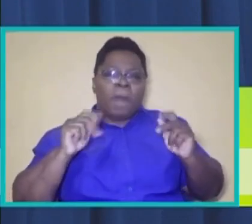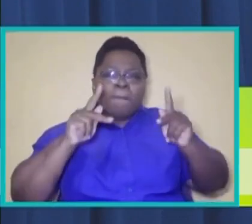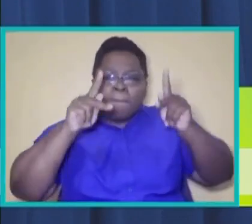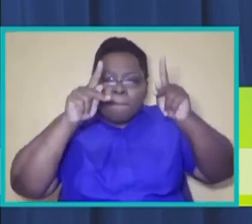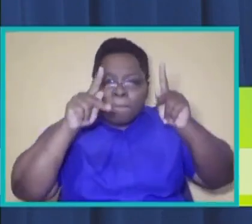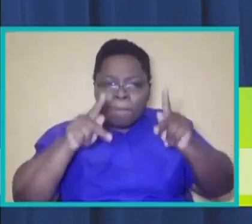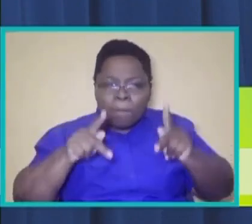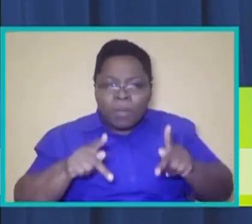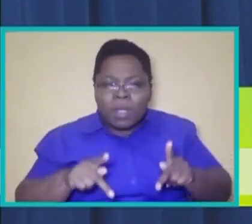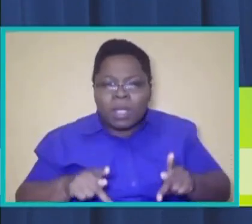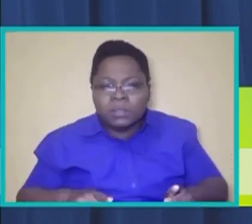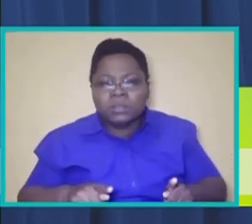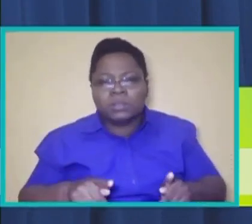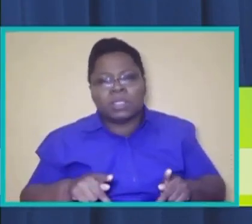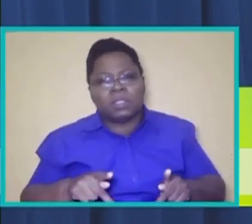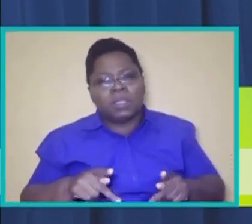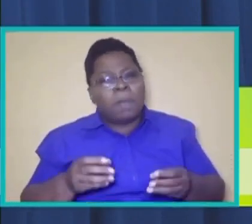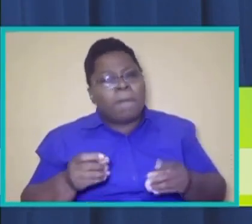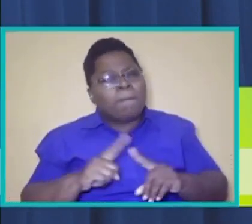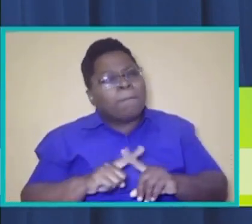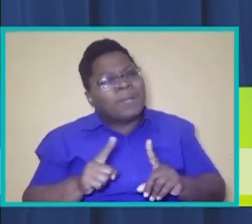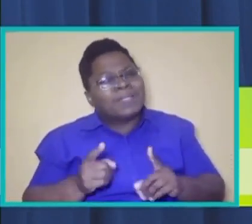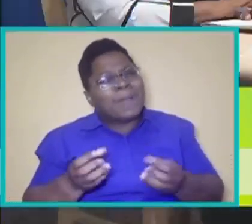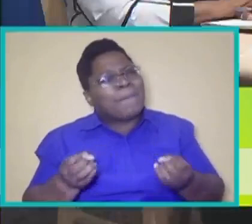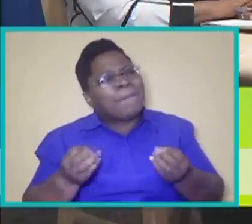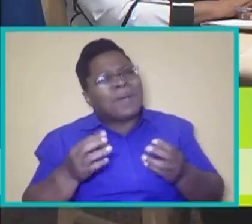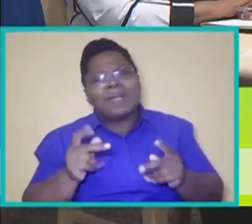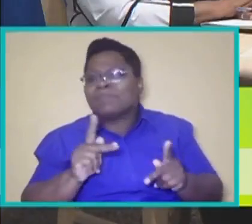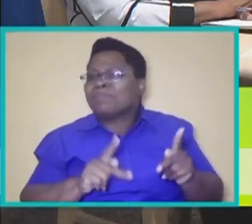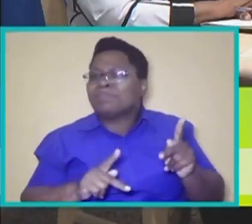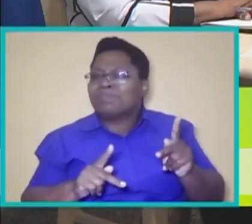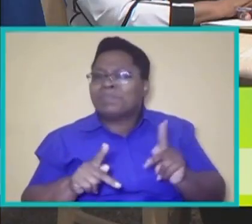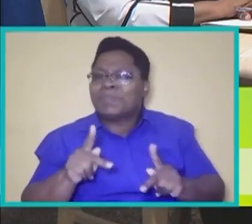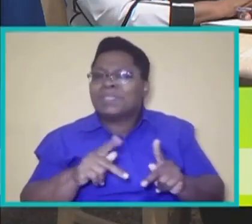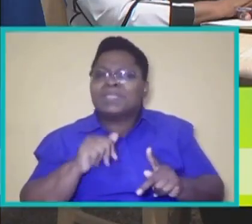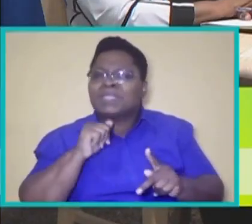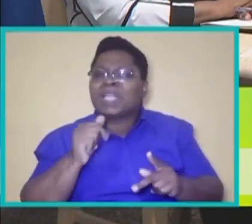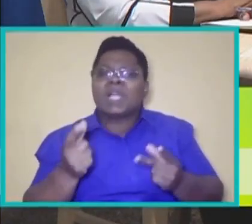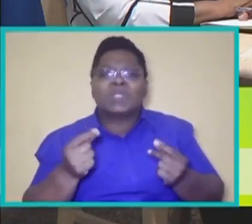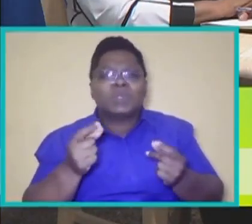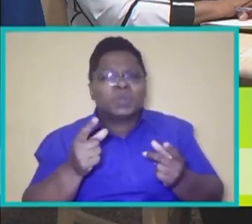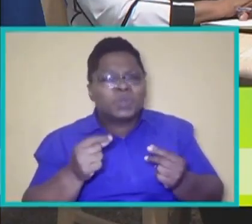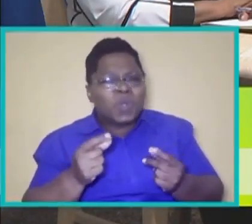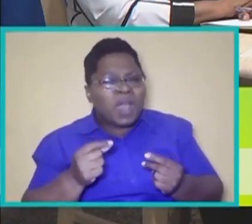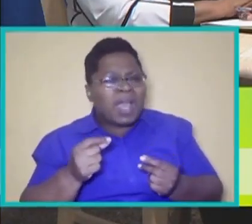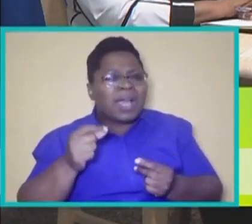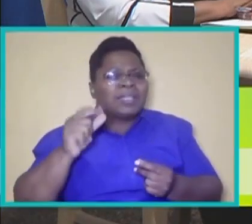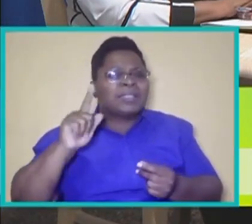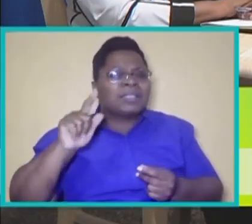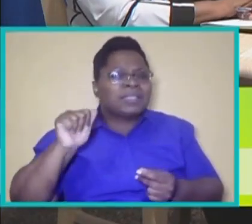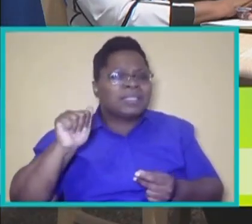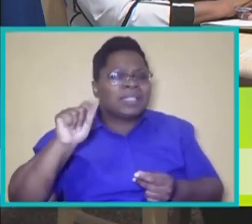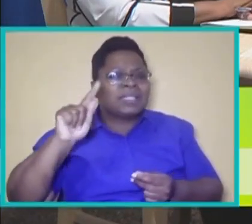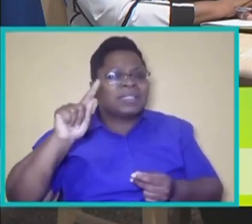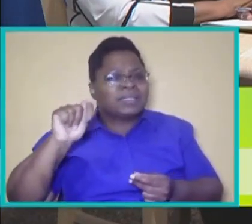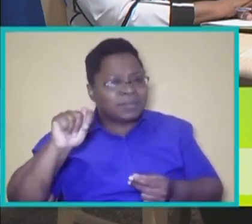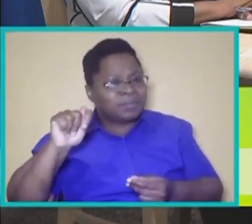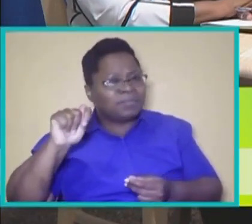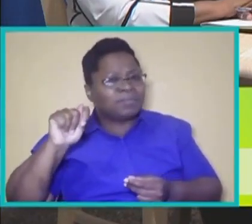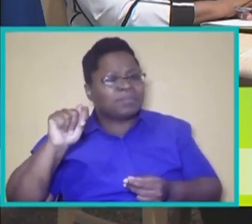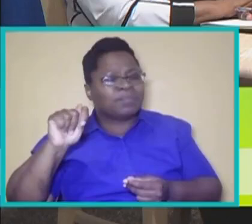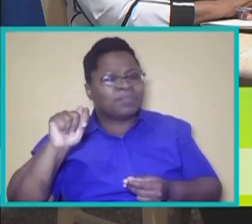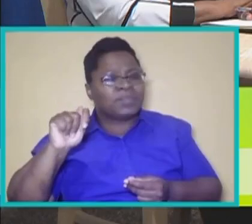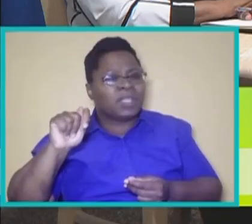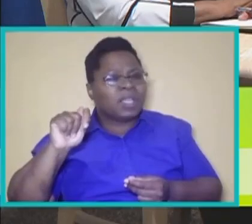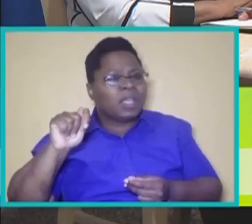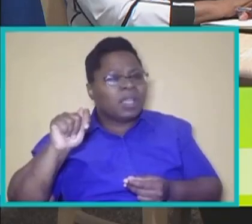think literature is a very important part of developing the emotional intelligence of each person. So I would